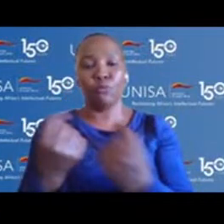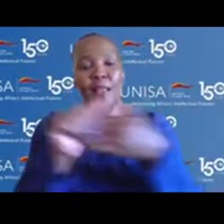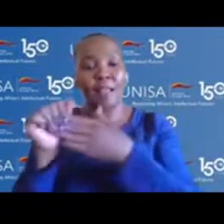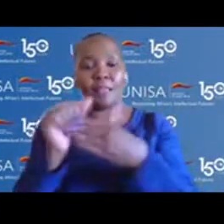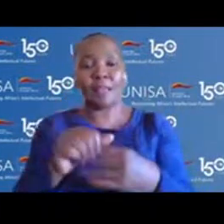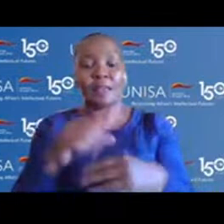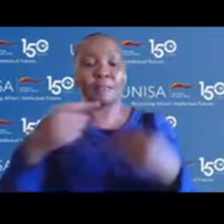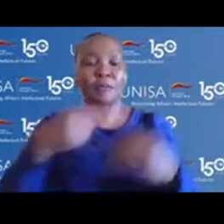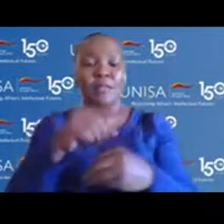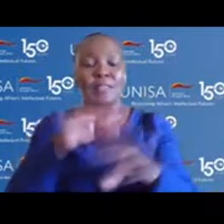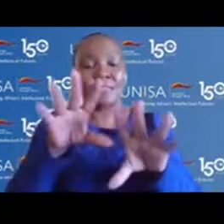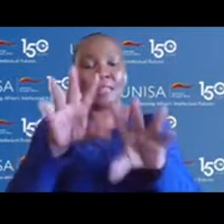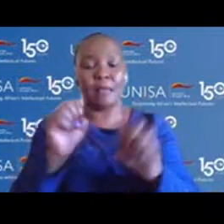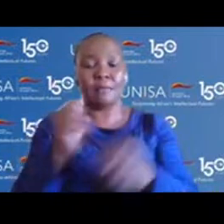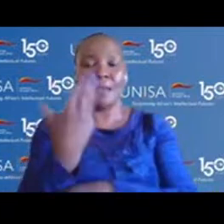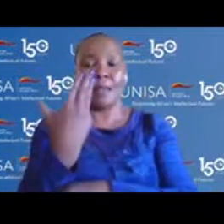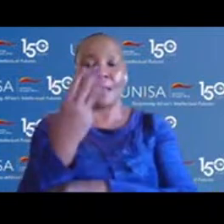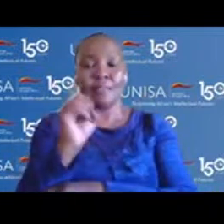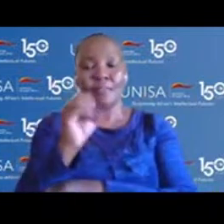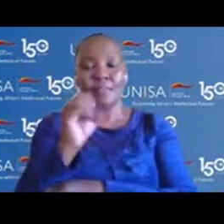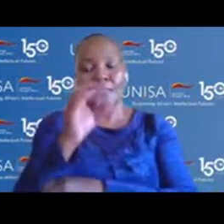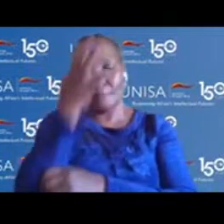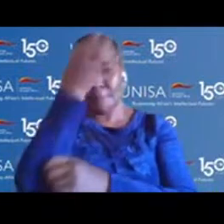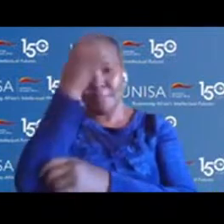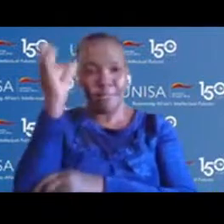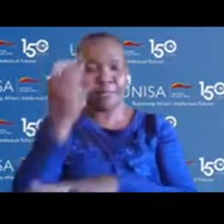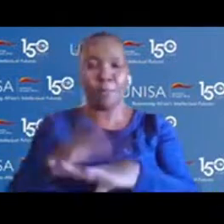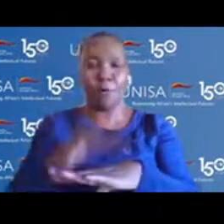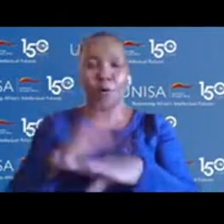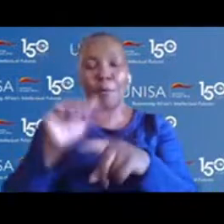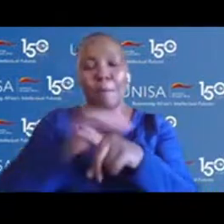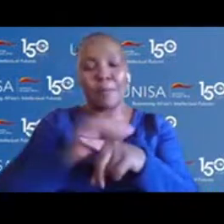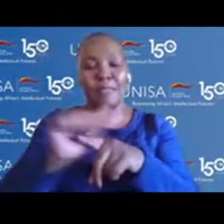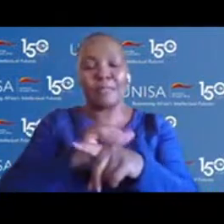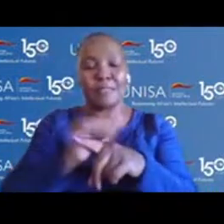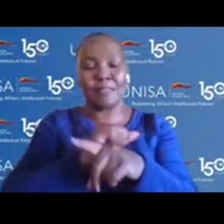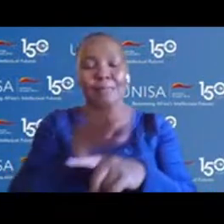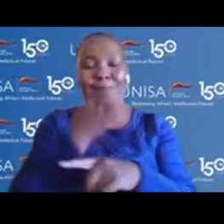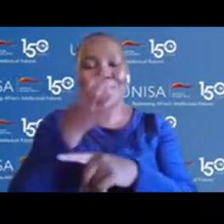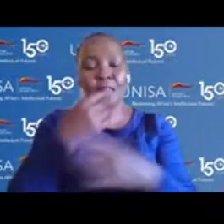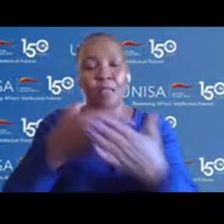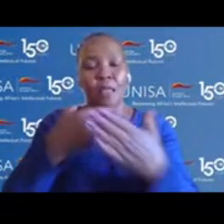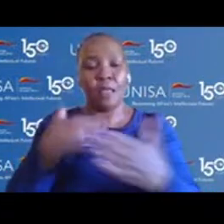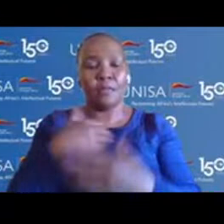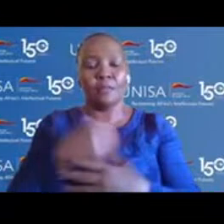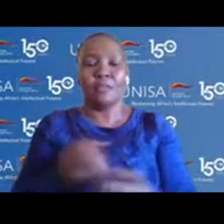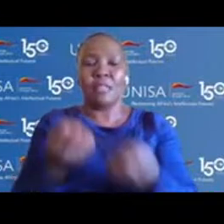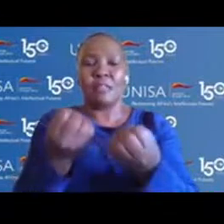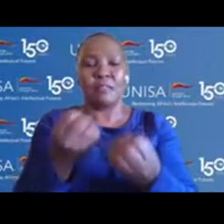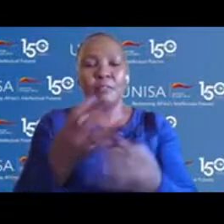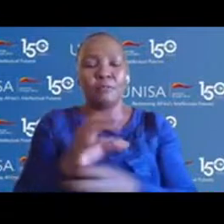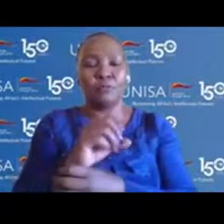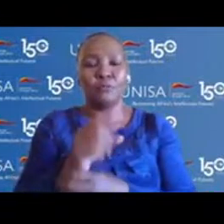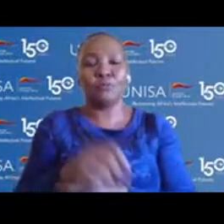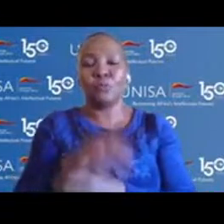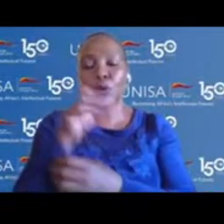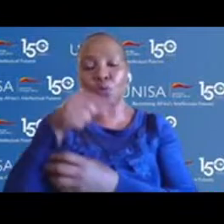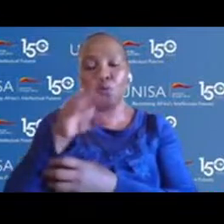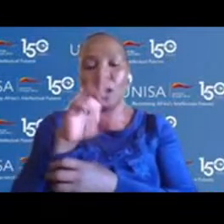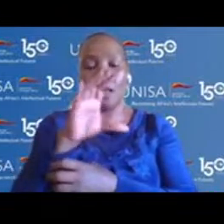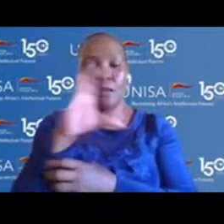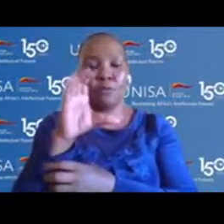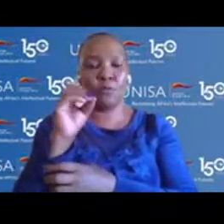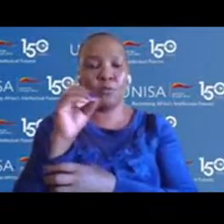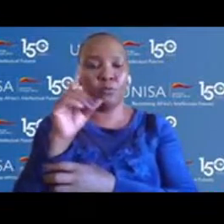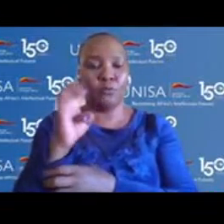right, also about 90 minutes, although it's more about the practical side, as I said before. We give you a QR code. So